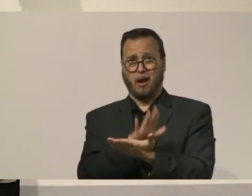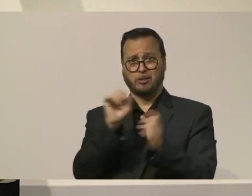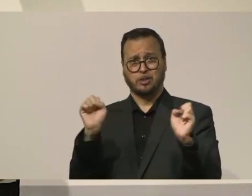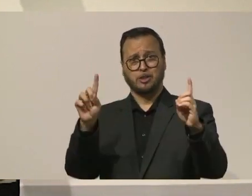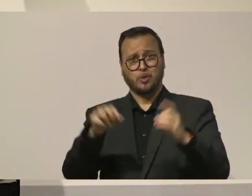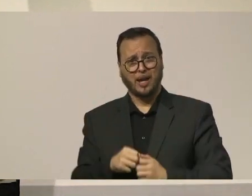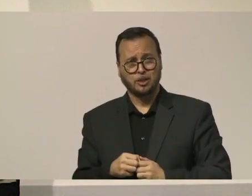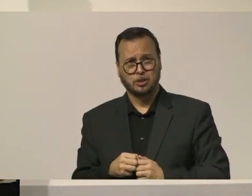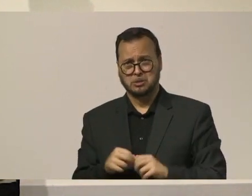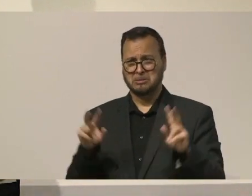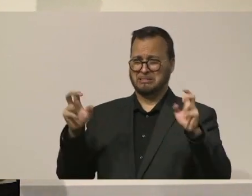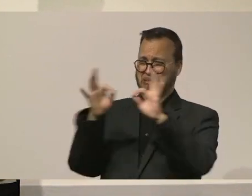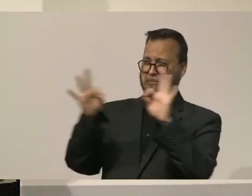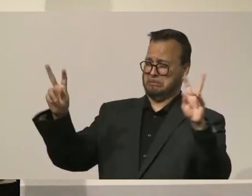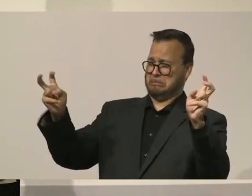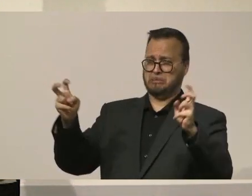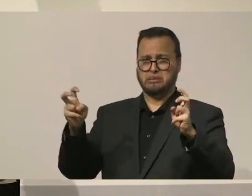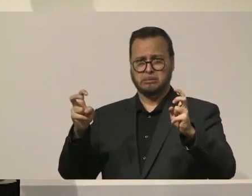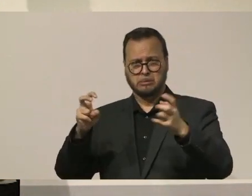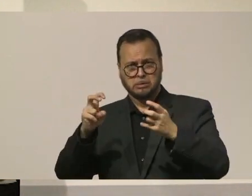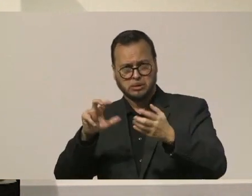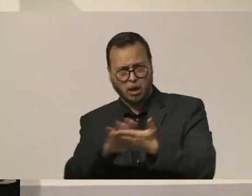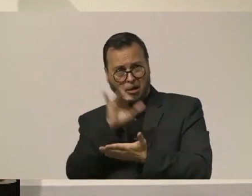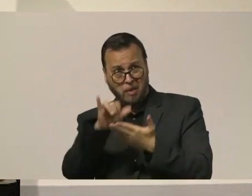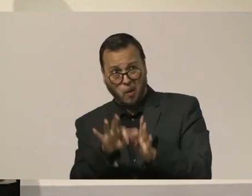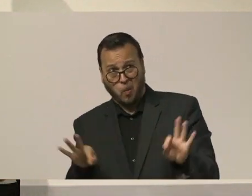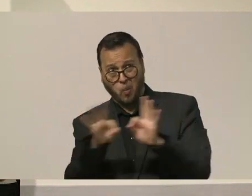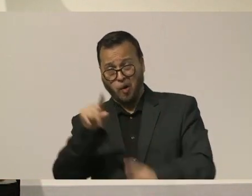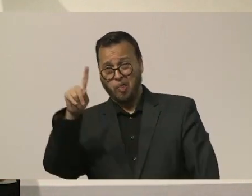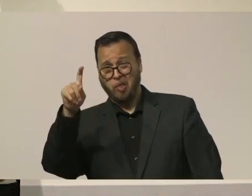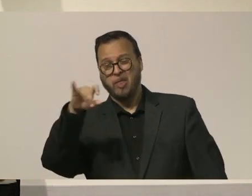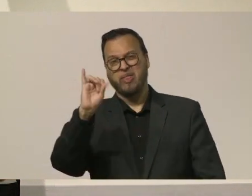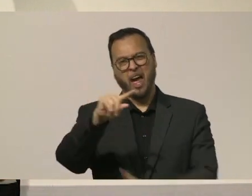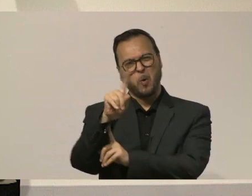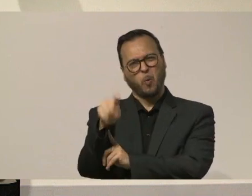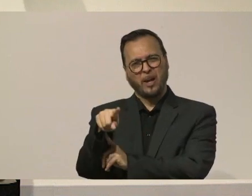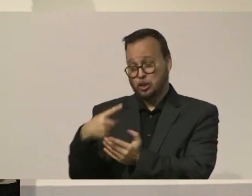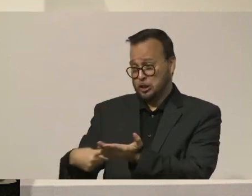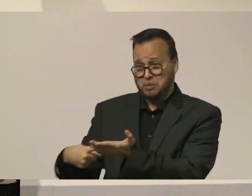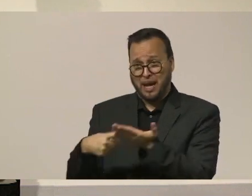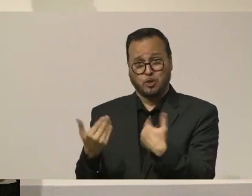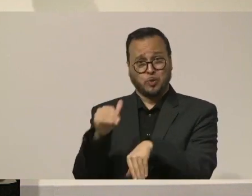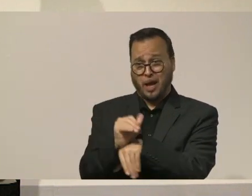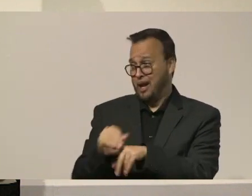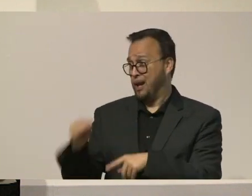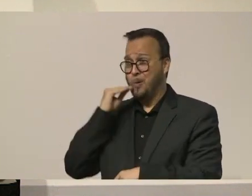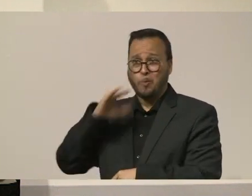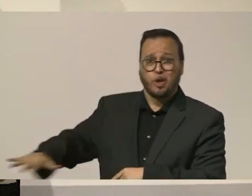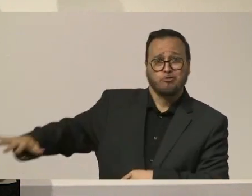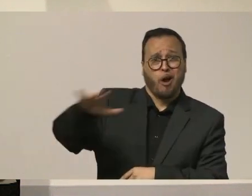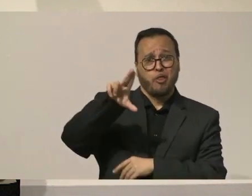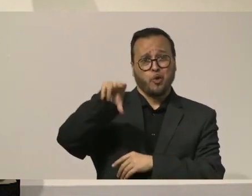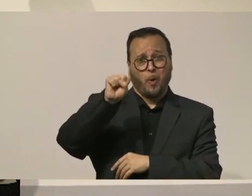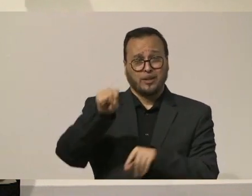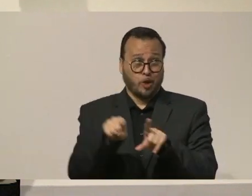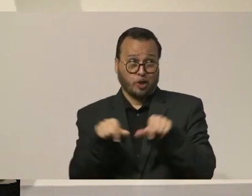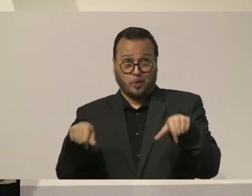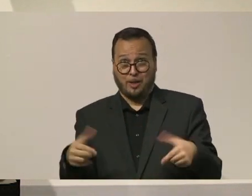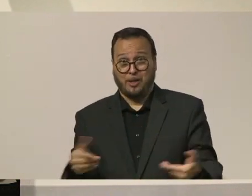the "is college worth it" question, debated tonight at homes all across this country and right here in